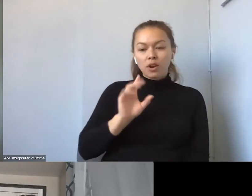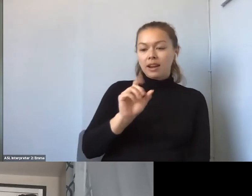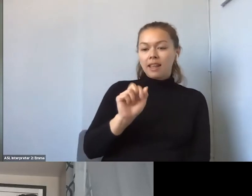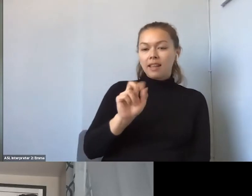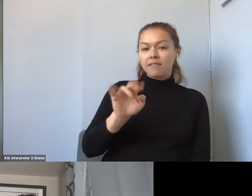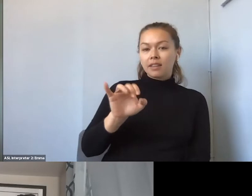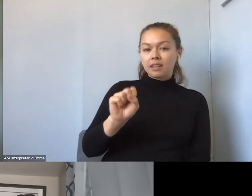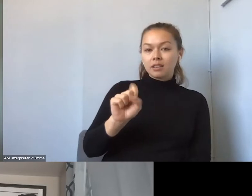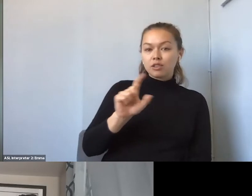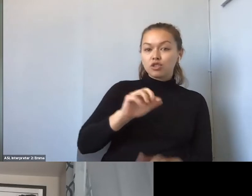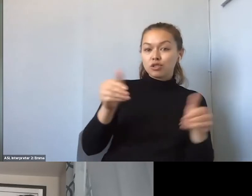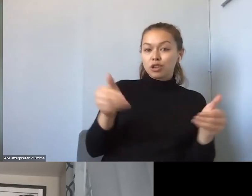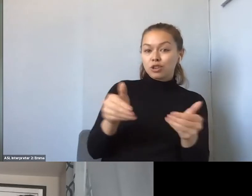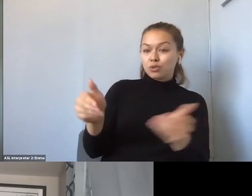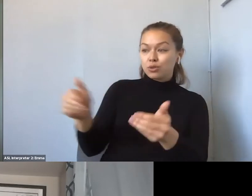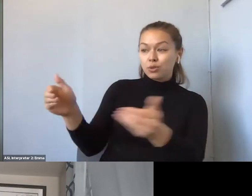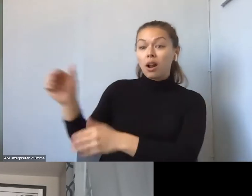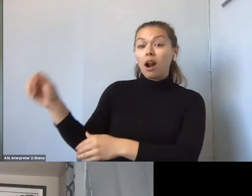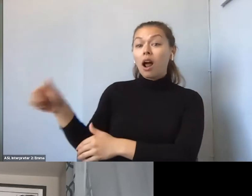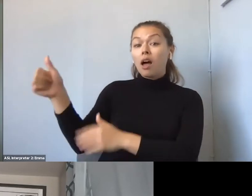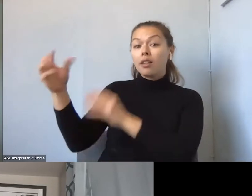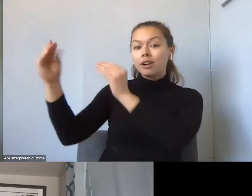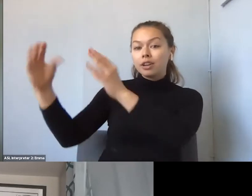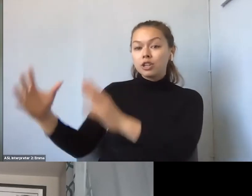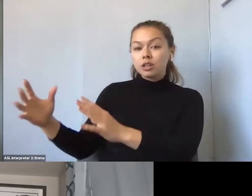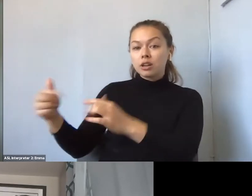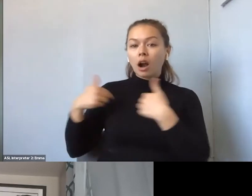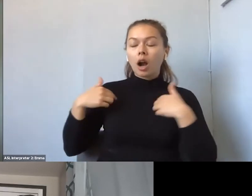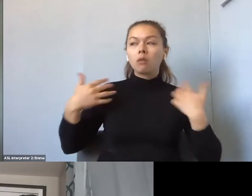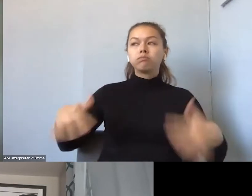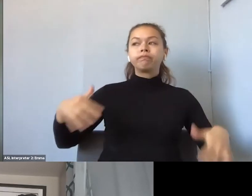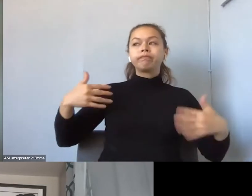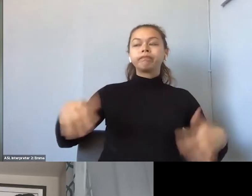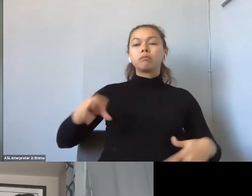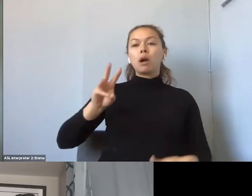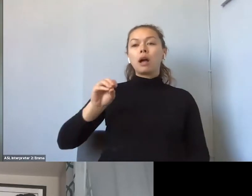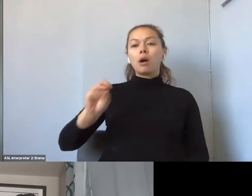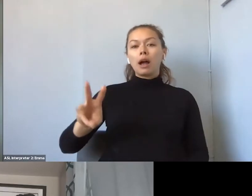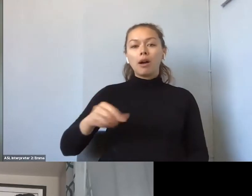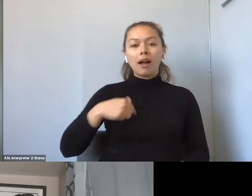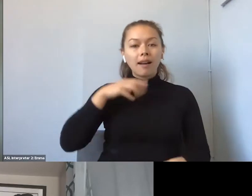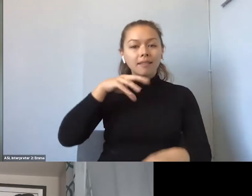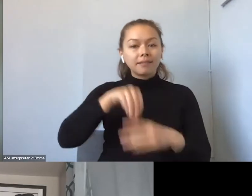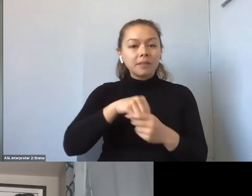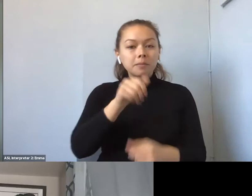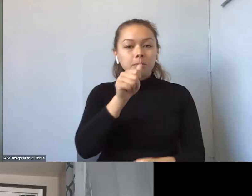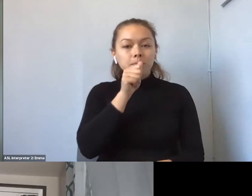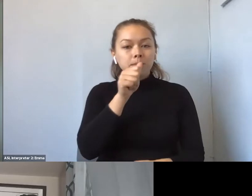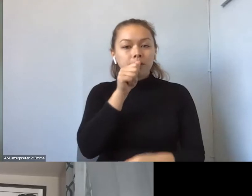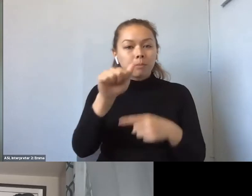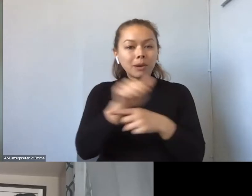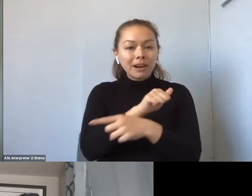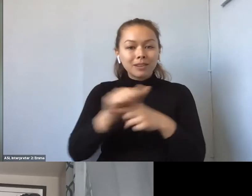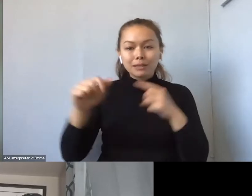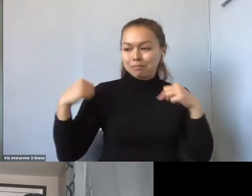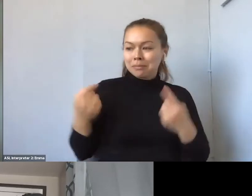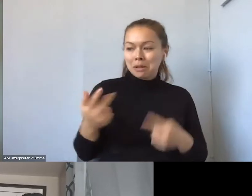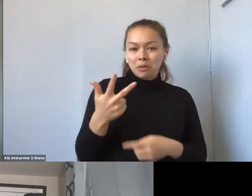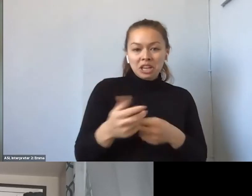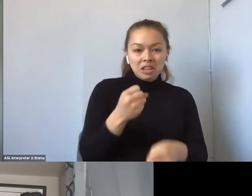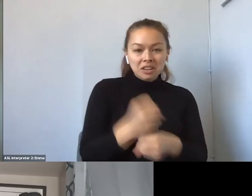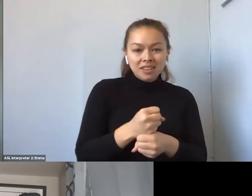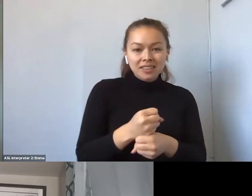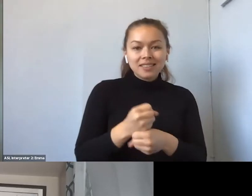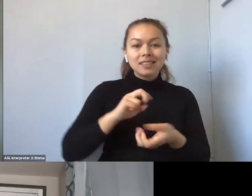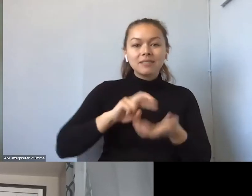I was like, oh, wow, I have been in private practice for 3 years and have actually forgotten a lot about structure and